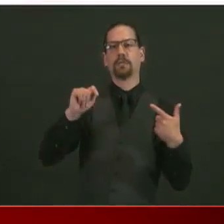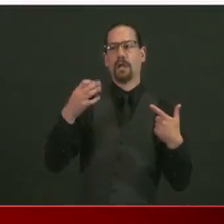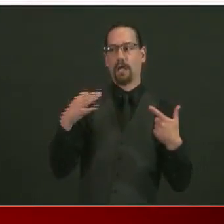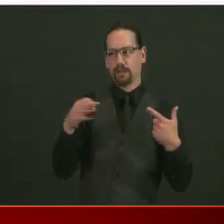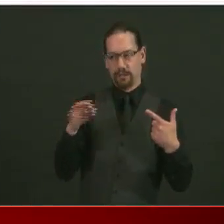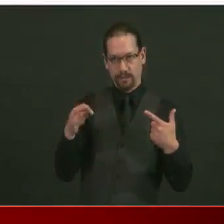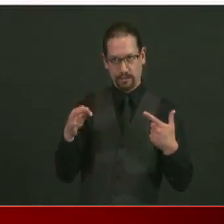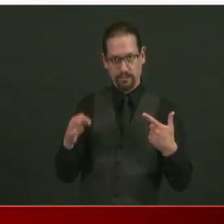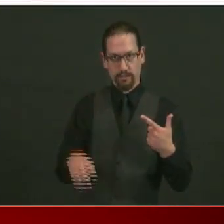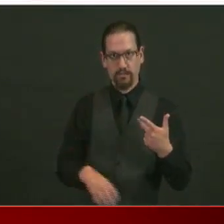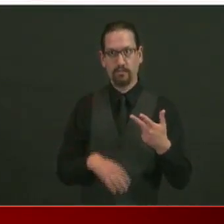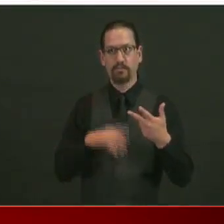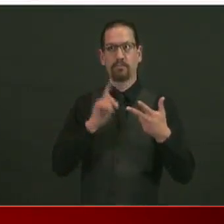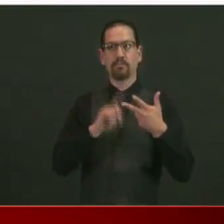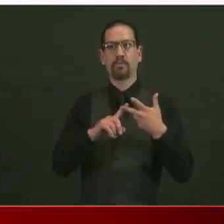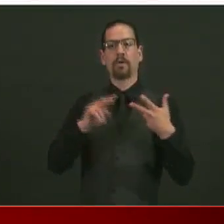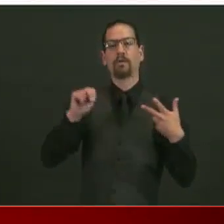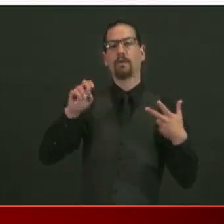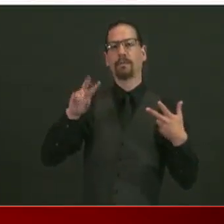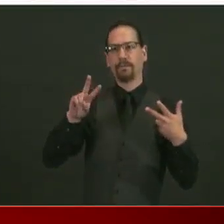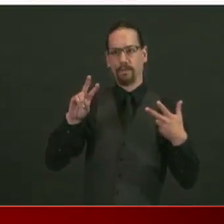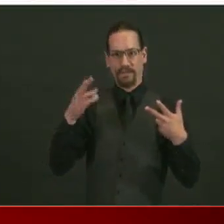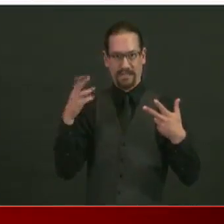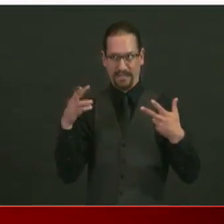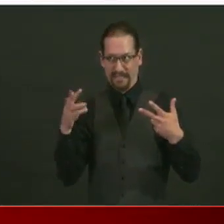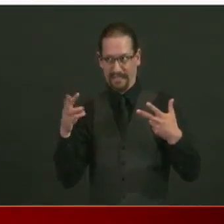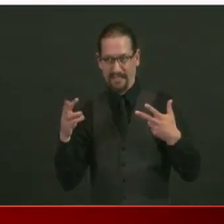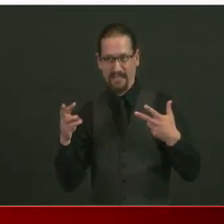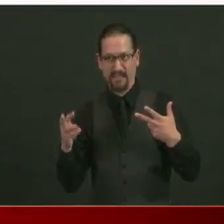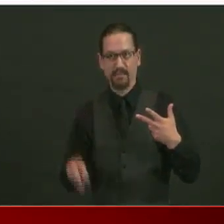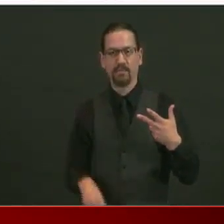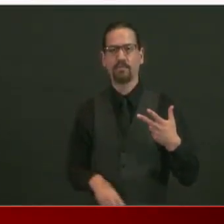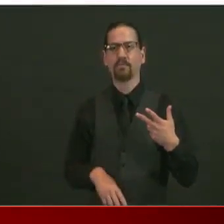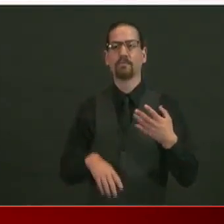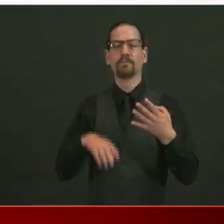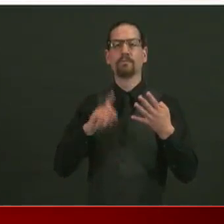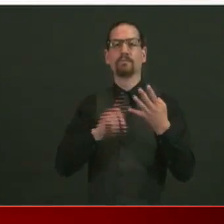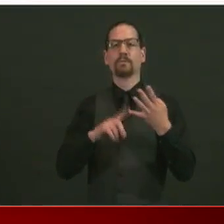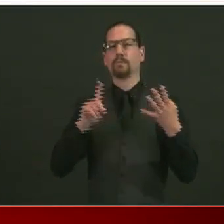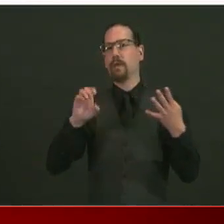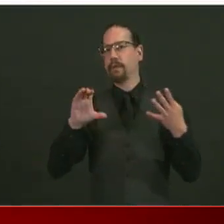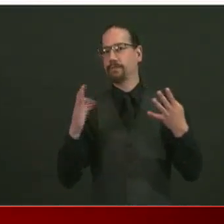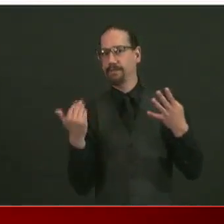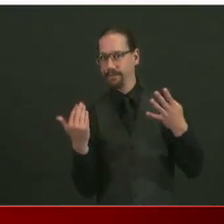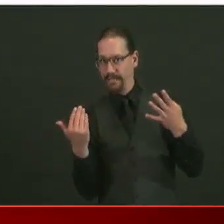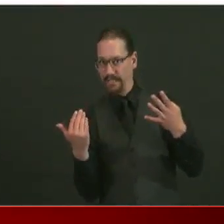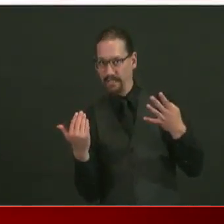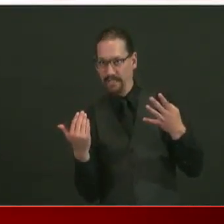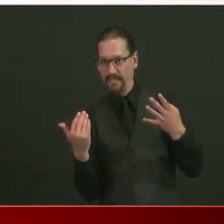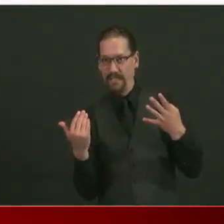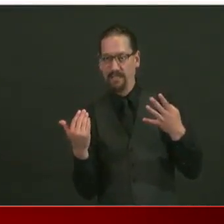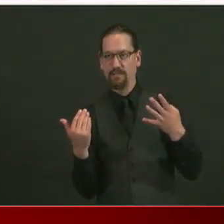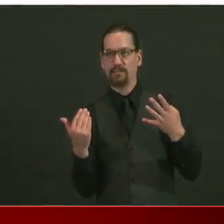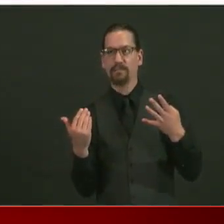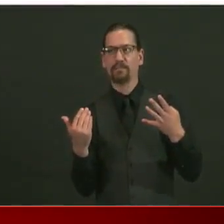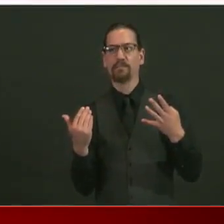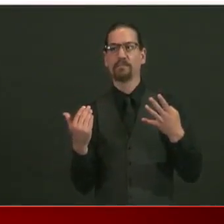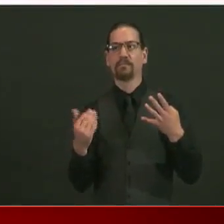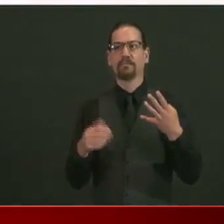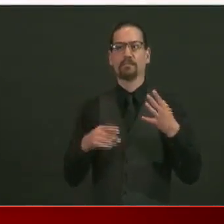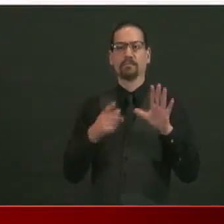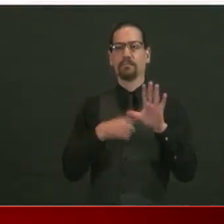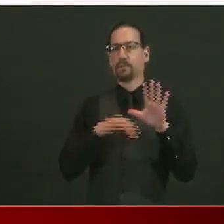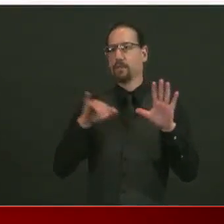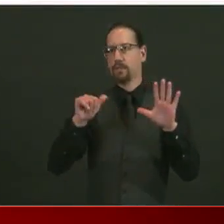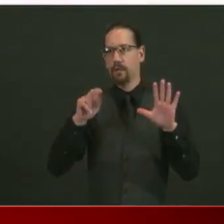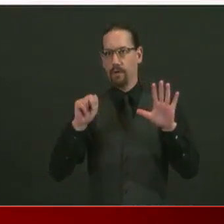November 16th, el 16 de noviembre, December 14th, el 14 de diciembre, January 25th,